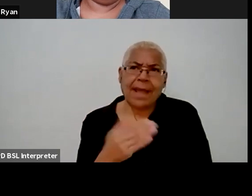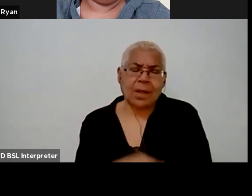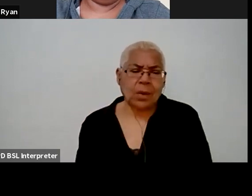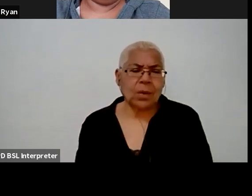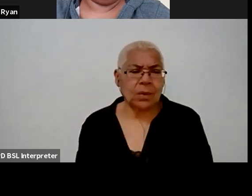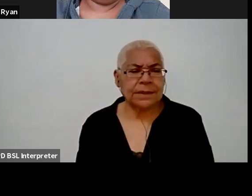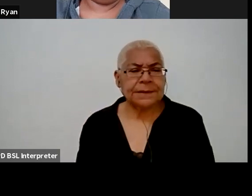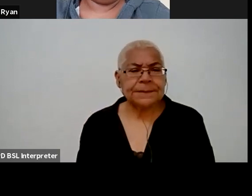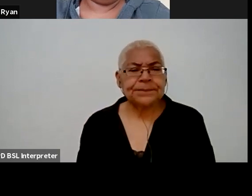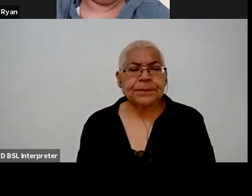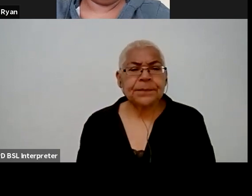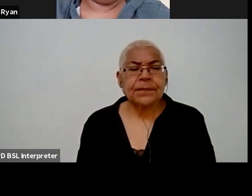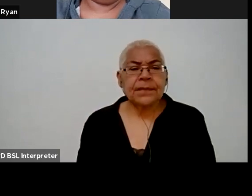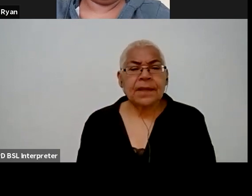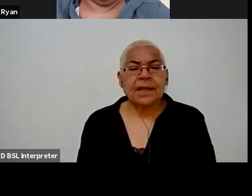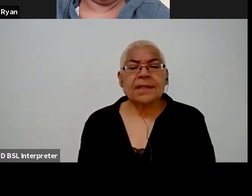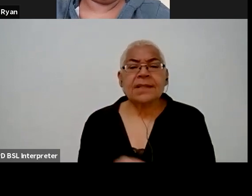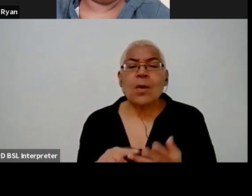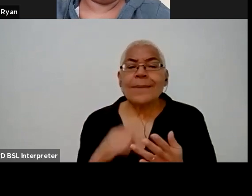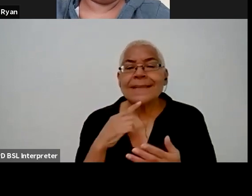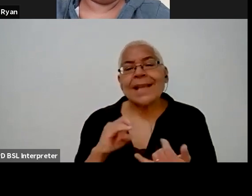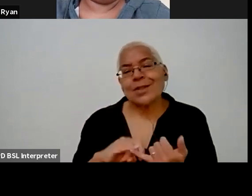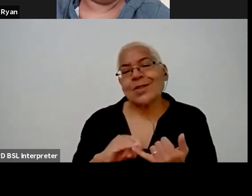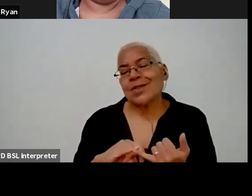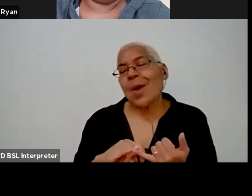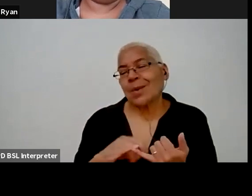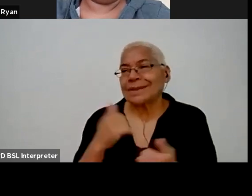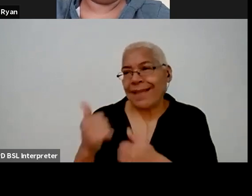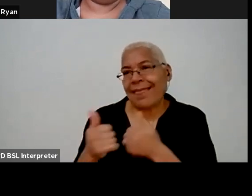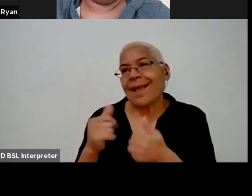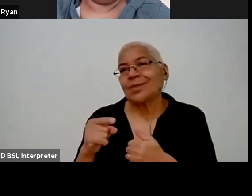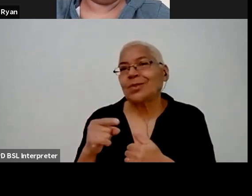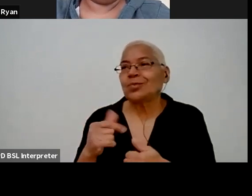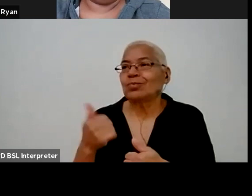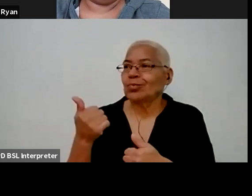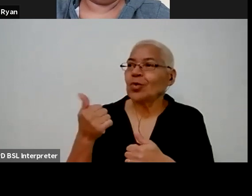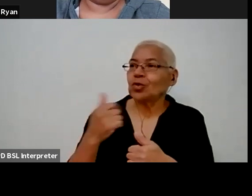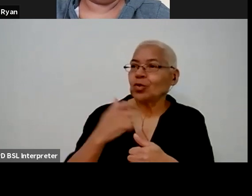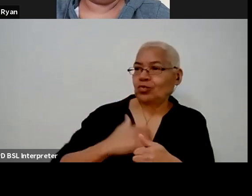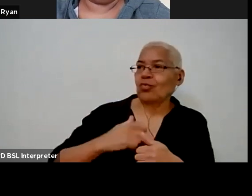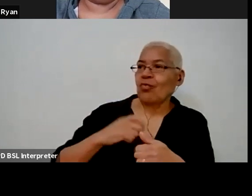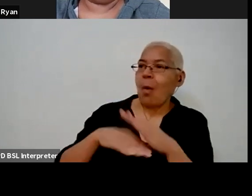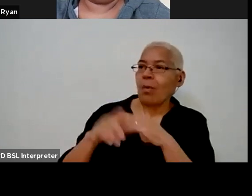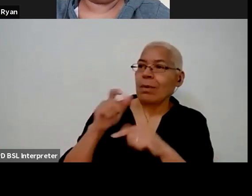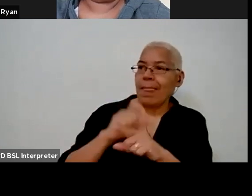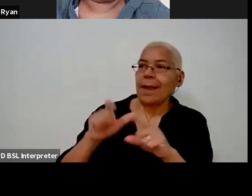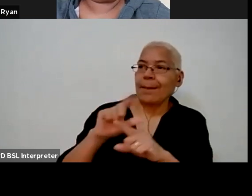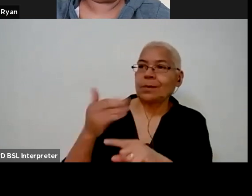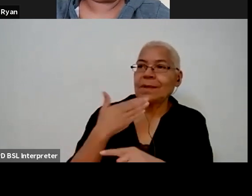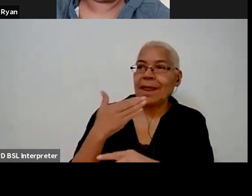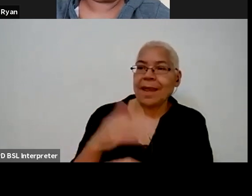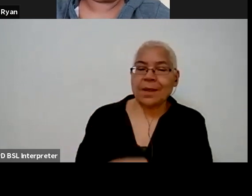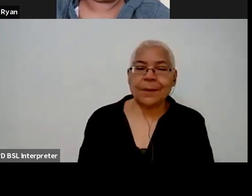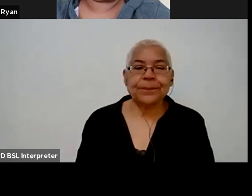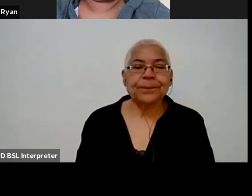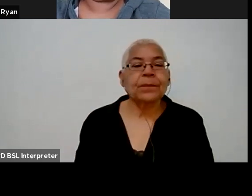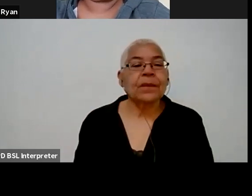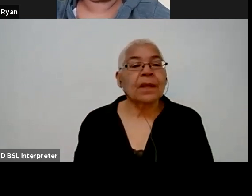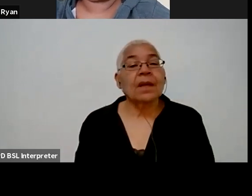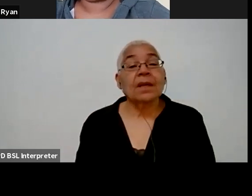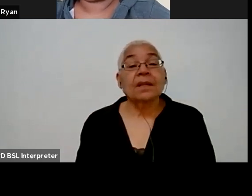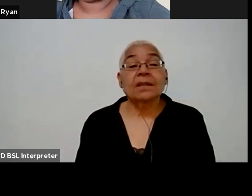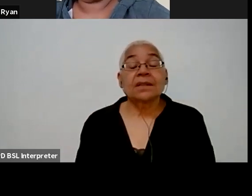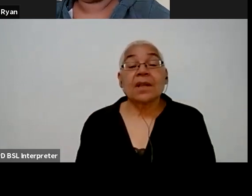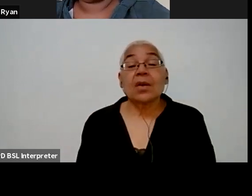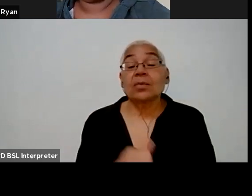You're doing a wonderful job across the communities. Yeah, it's good. Like you, a person like you, to get